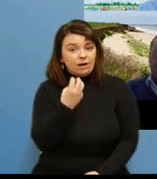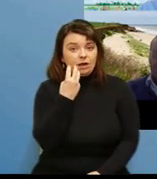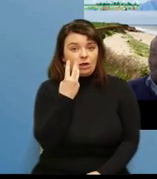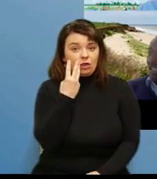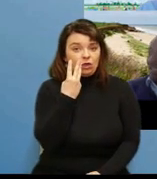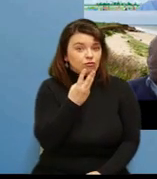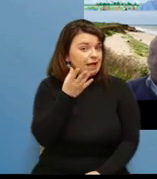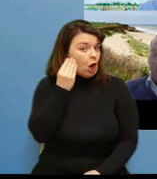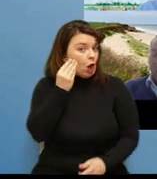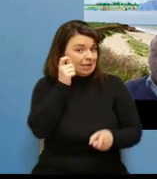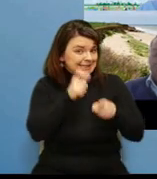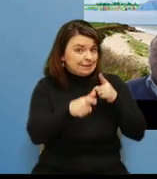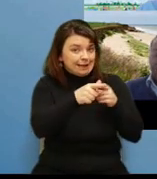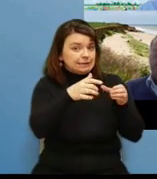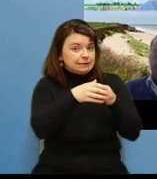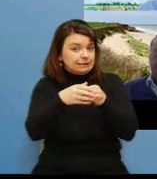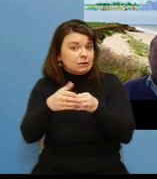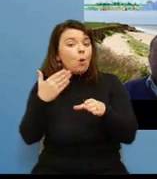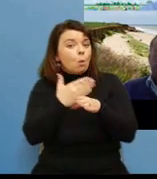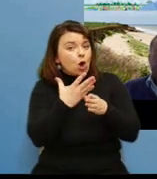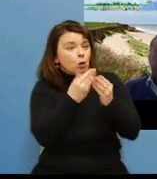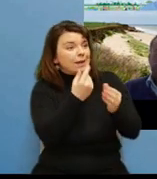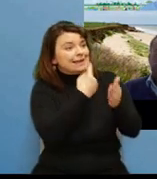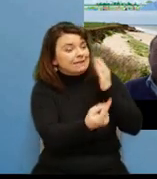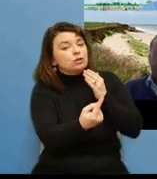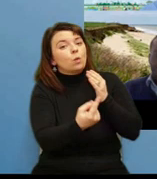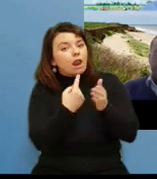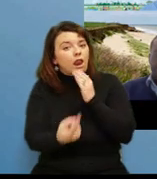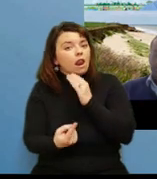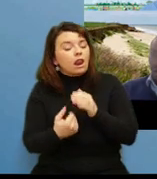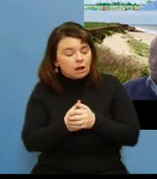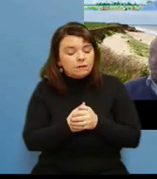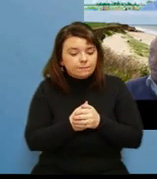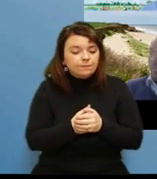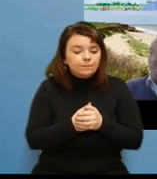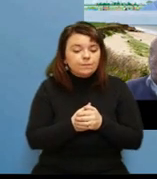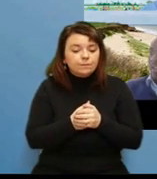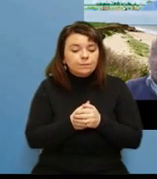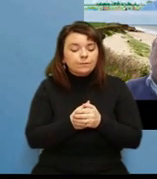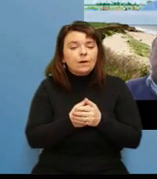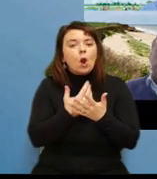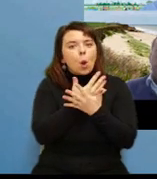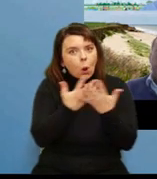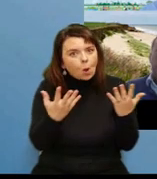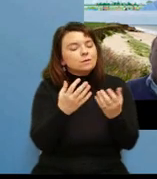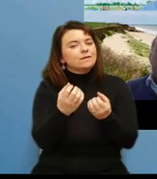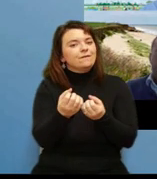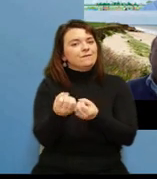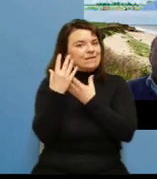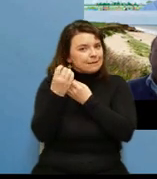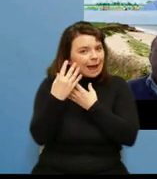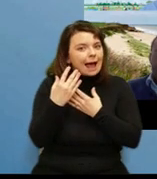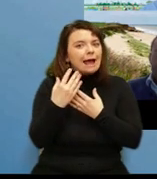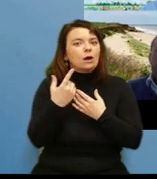learning disabilities nurses working with individual practice, and lots of feedback that we'll be able